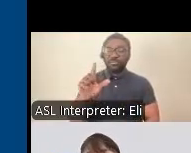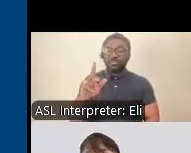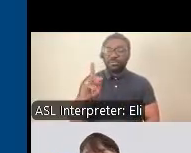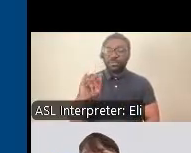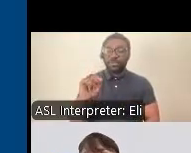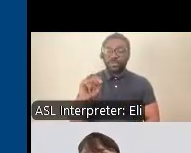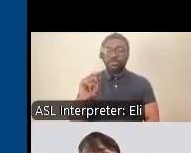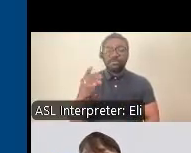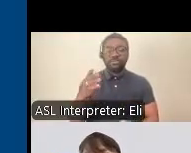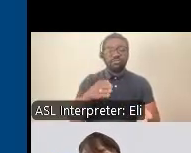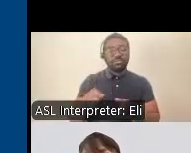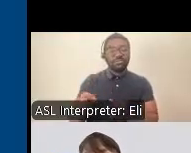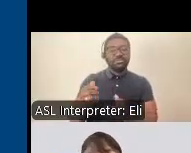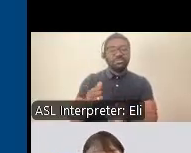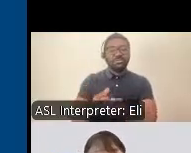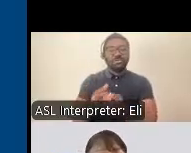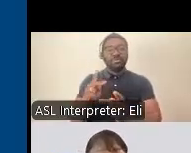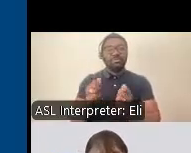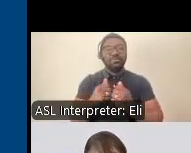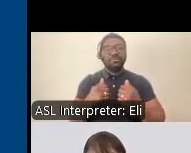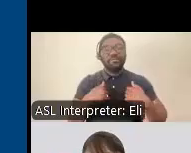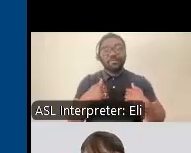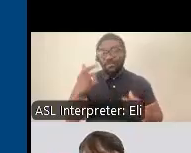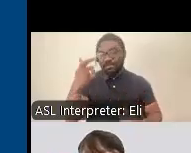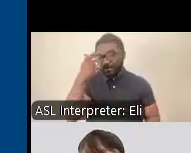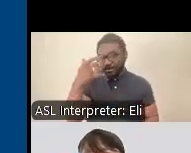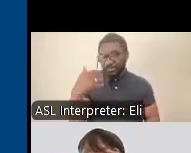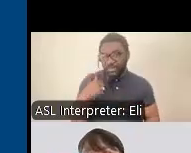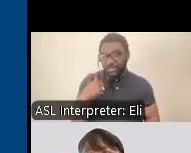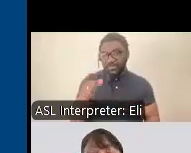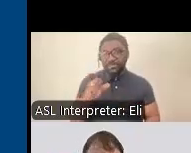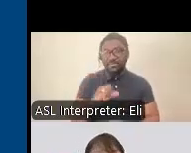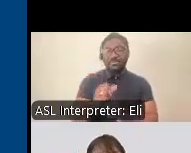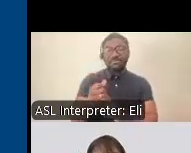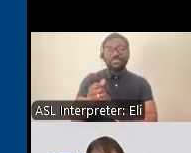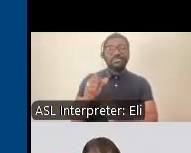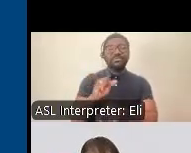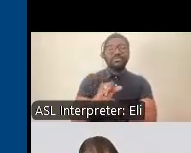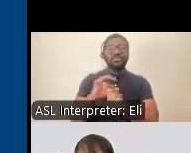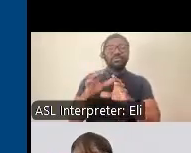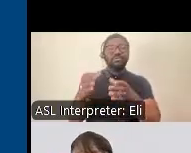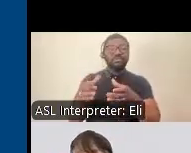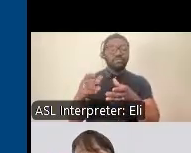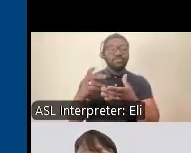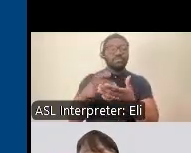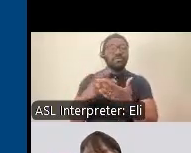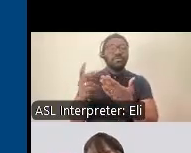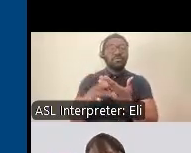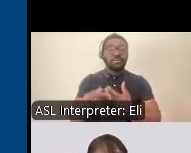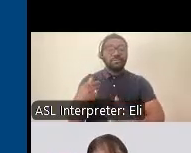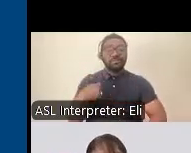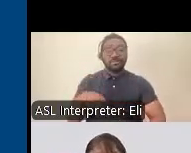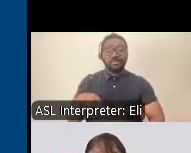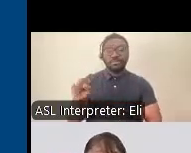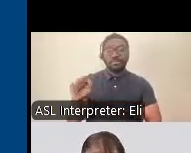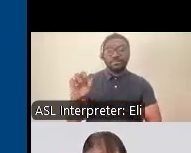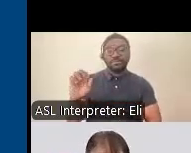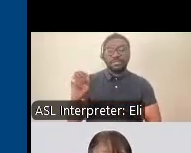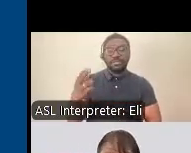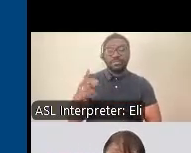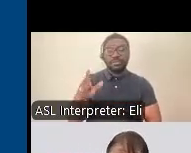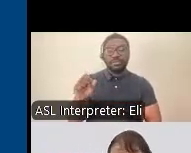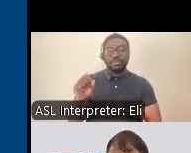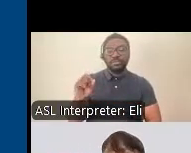Support People with Mental Health Conditions in Workforce Programs. I'm Sarah Loazzo. I work as the Technical Assistance